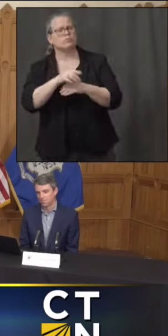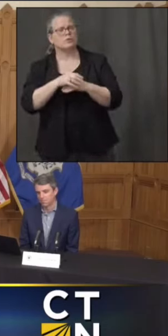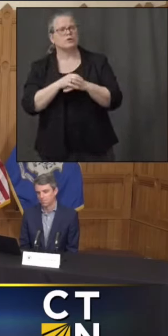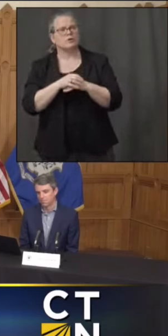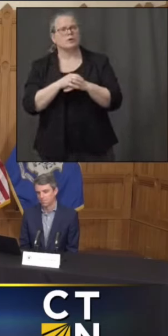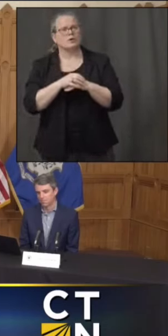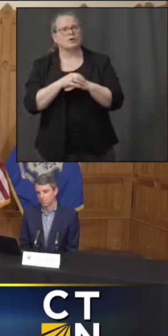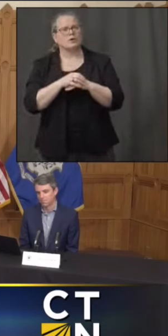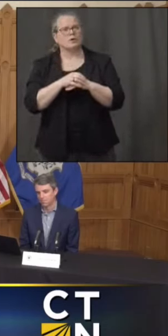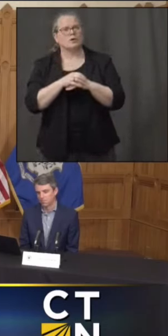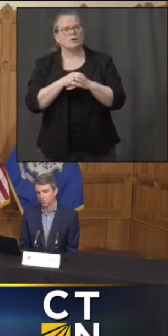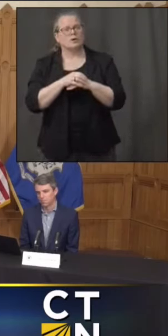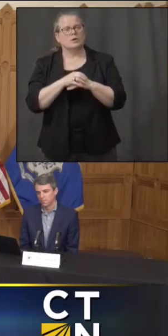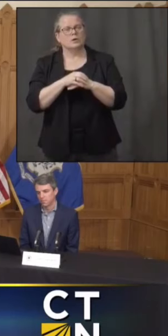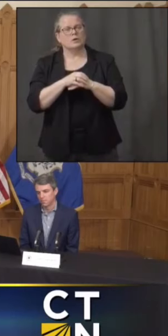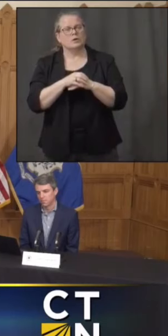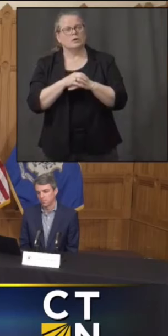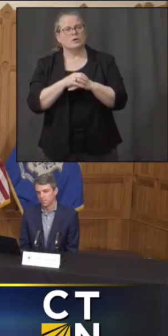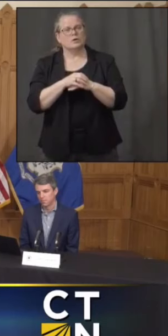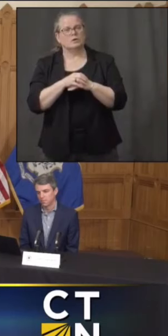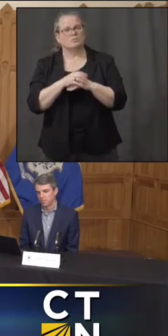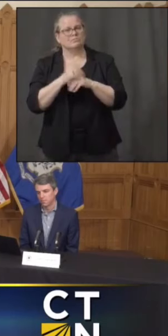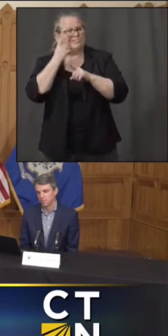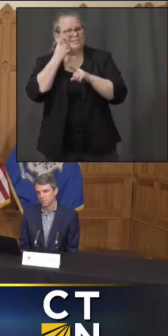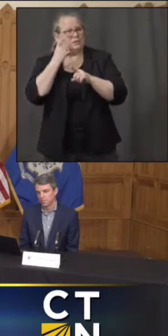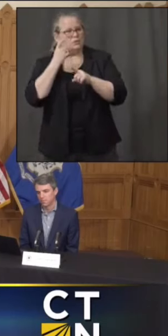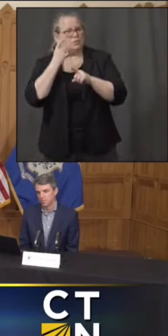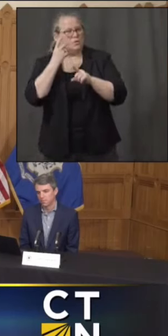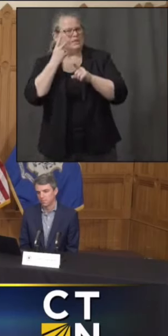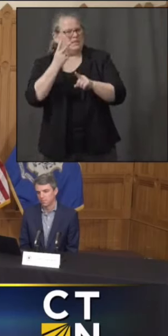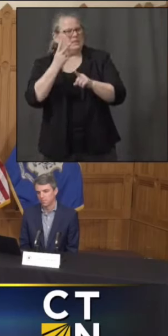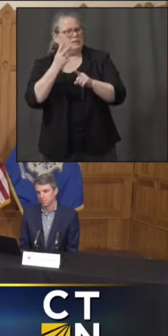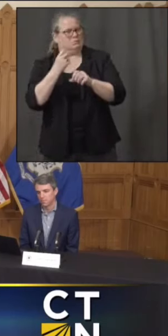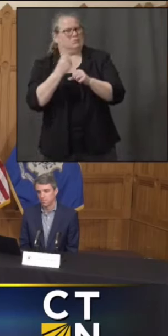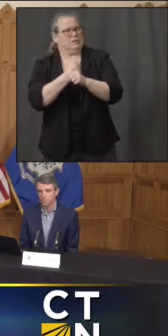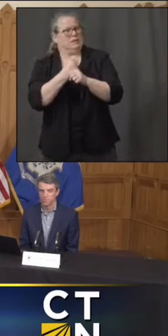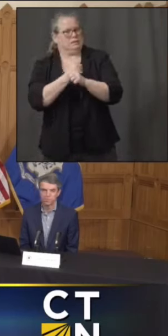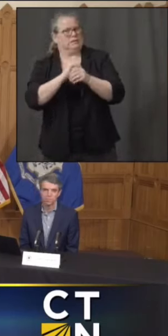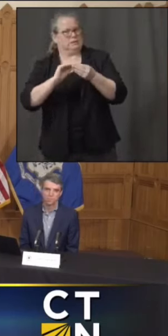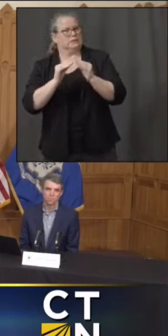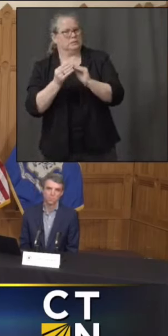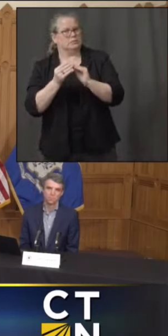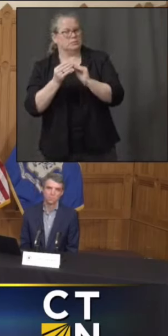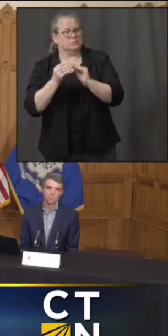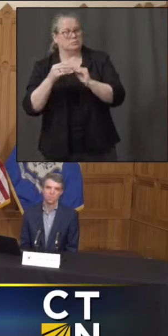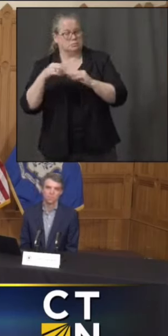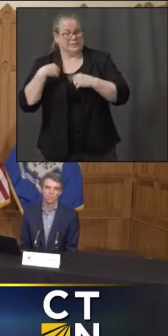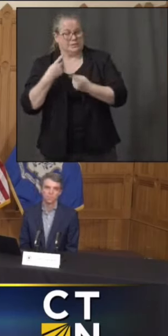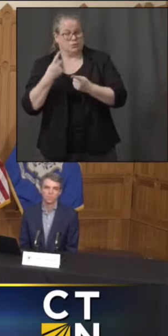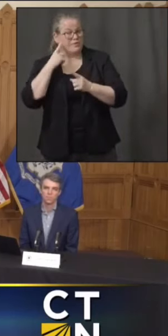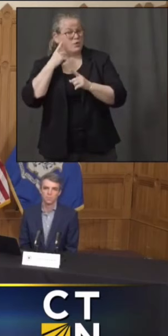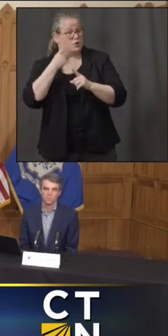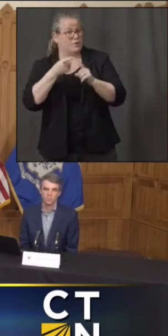that we've been seeing. It's been a while since we've heard from you. We've had another day of hospitalization